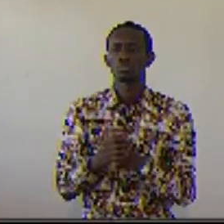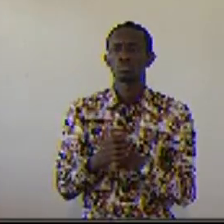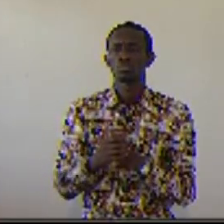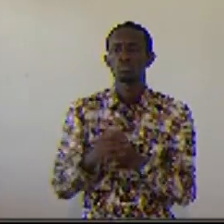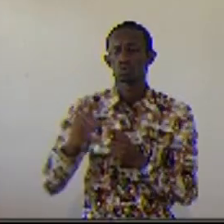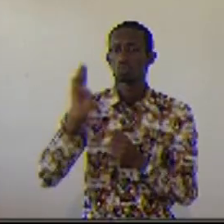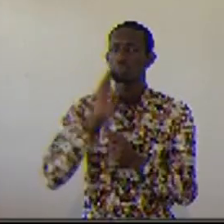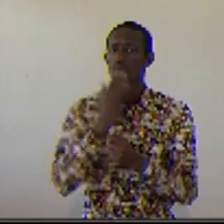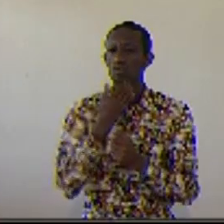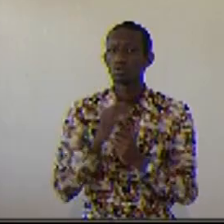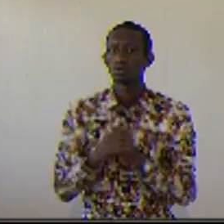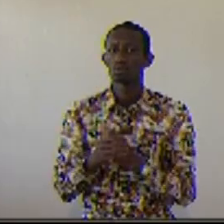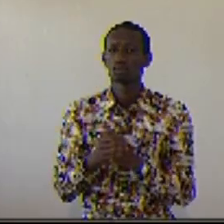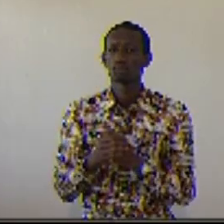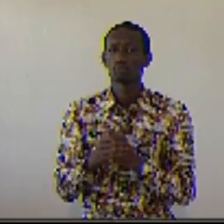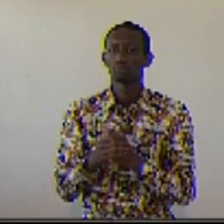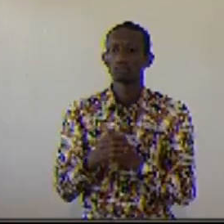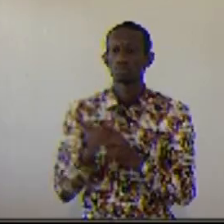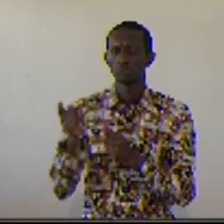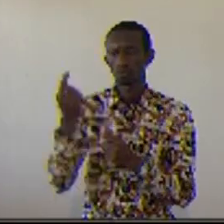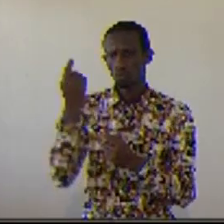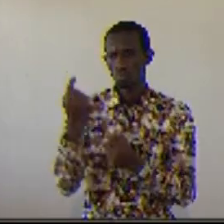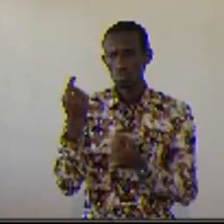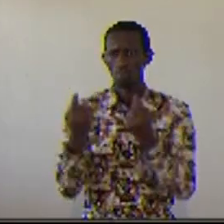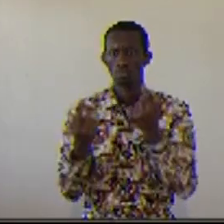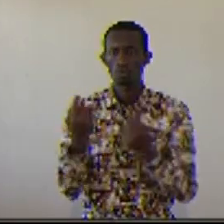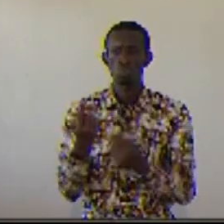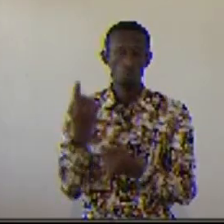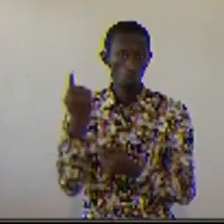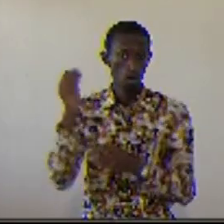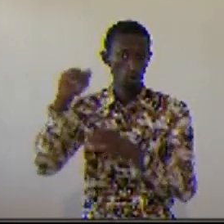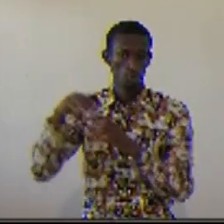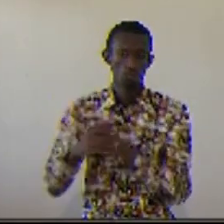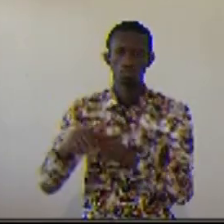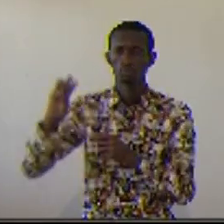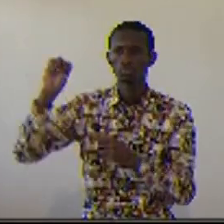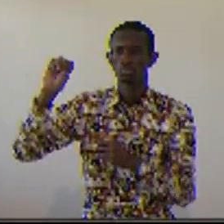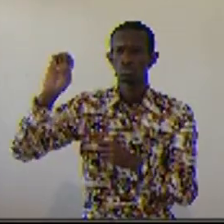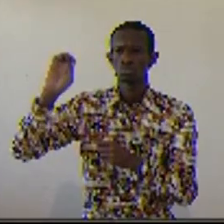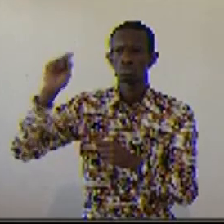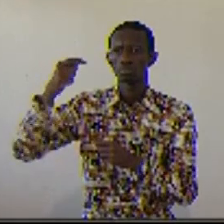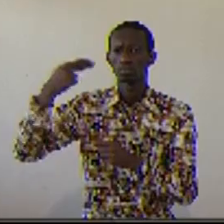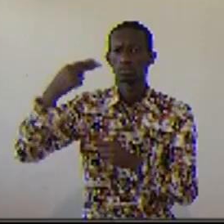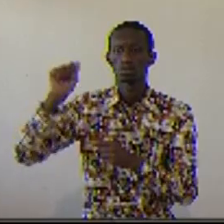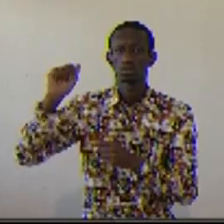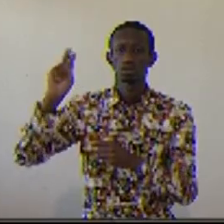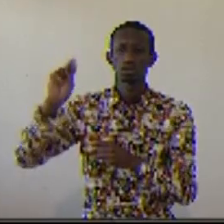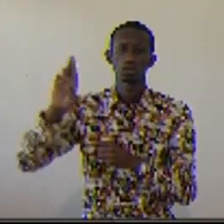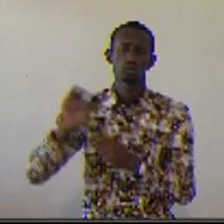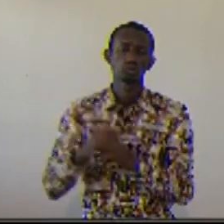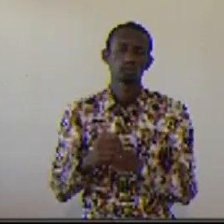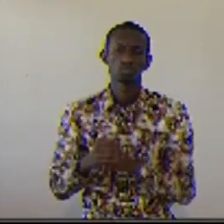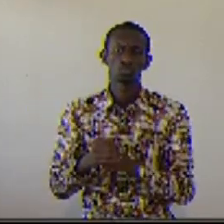to form the phenol. That is one of the methods that we looked at. So phenol from